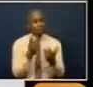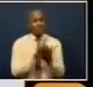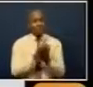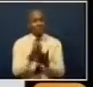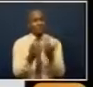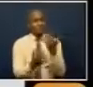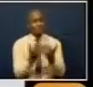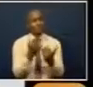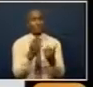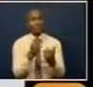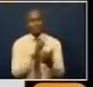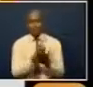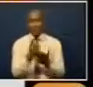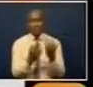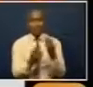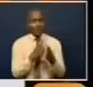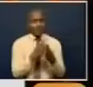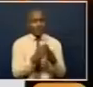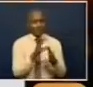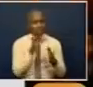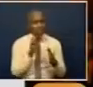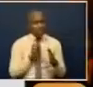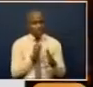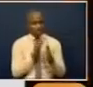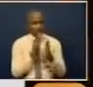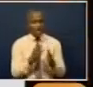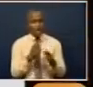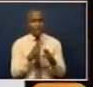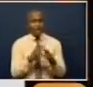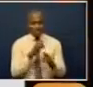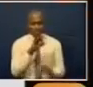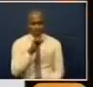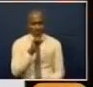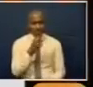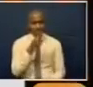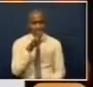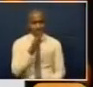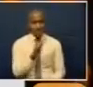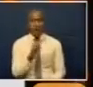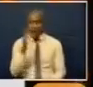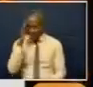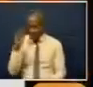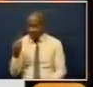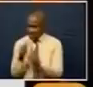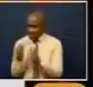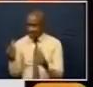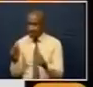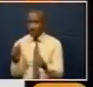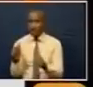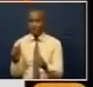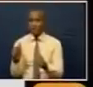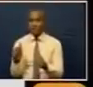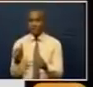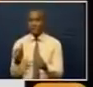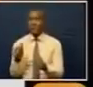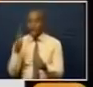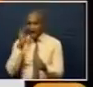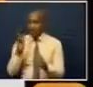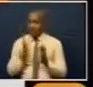then they elected a senator called Fashola. Fashola. Remember him? I know him personally. You do? Yes. I know him